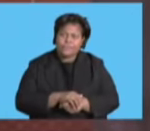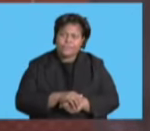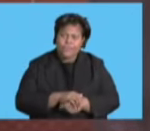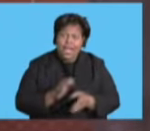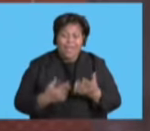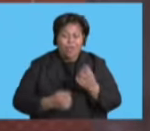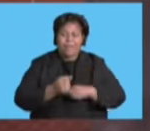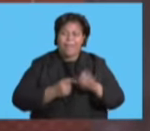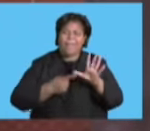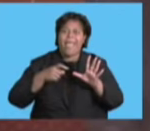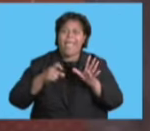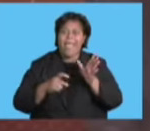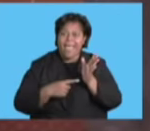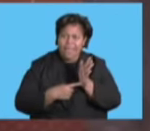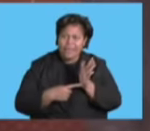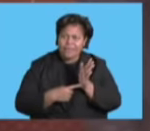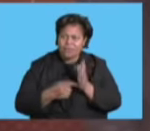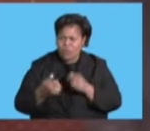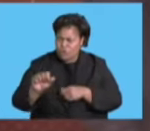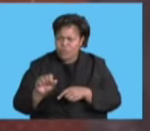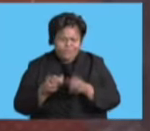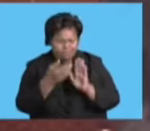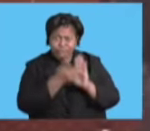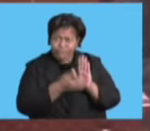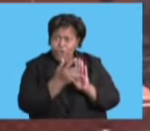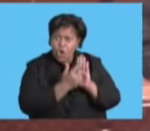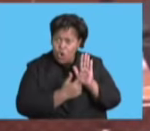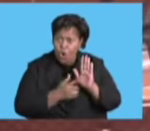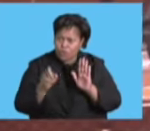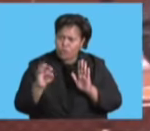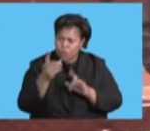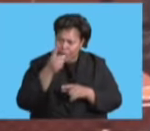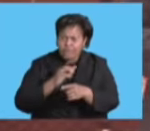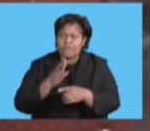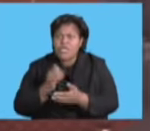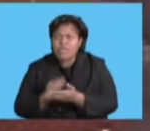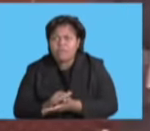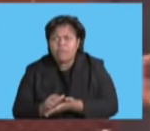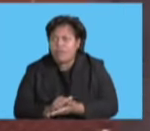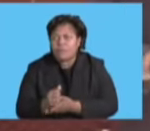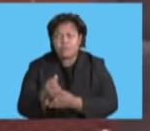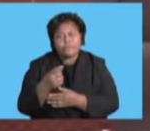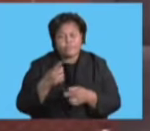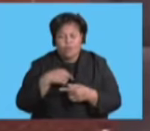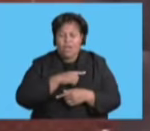the platform of Parliament to exonerate himself. Mr. Speaker, let's look at this rationally.